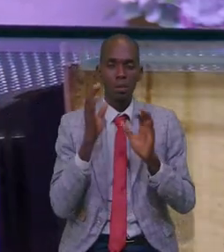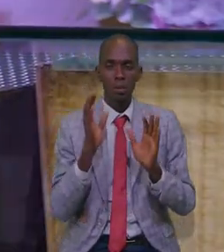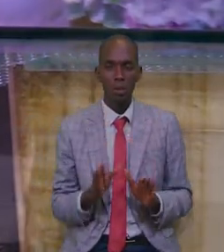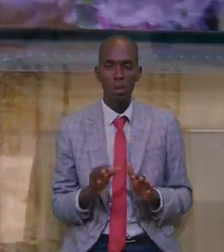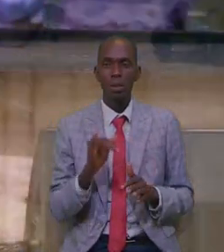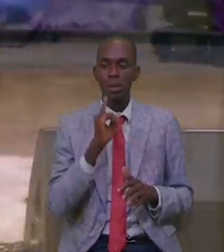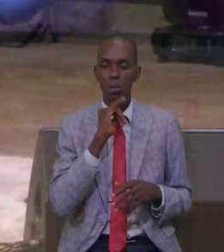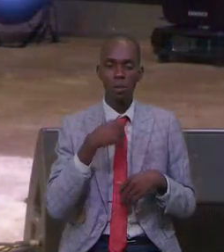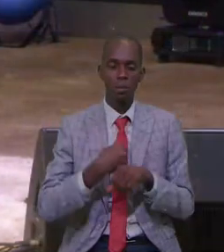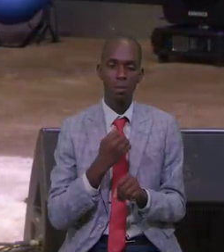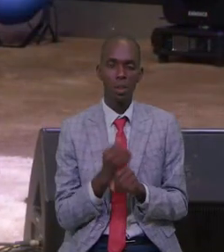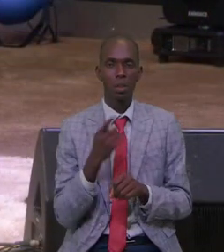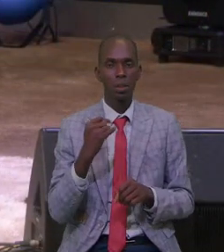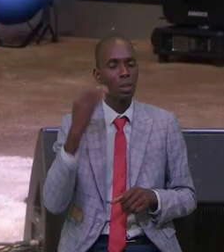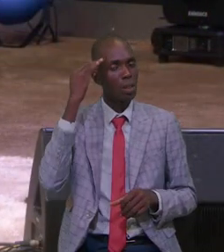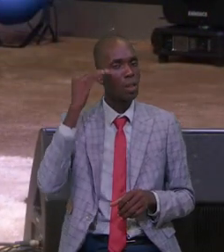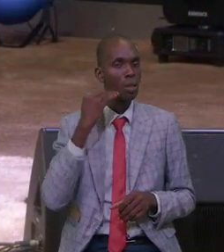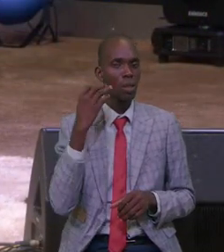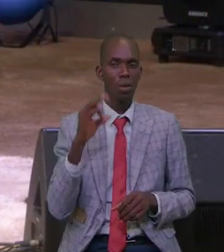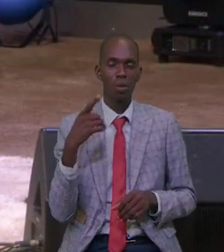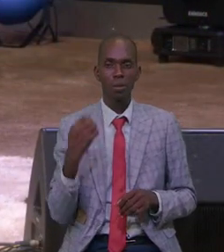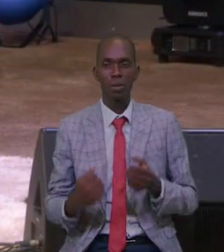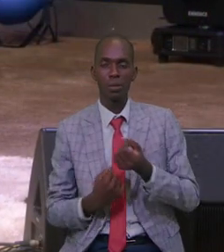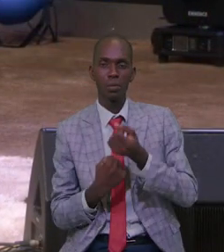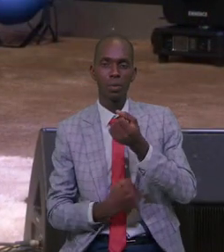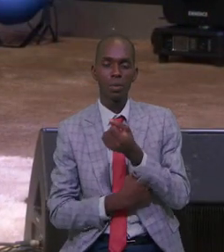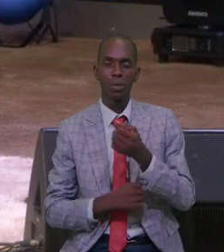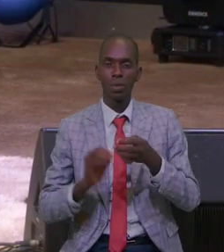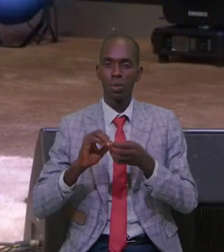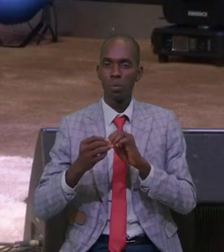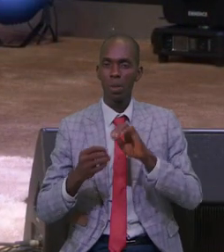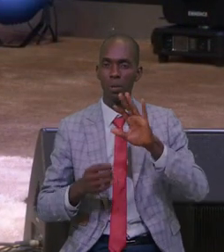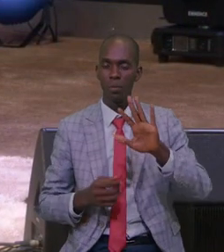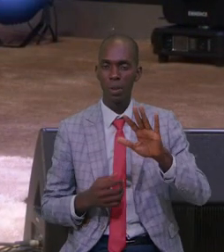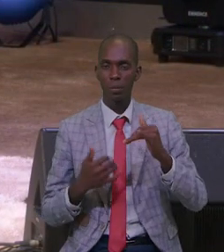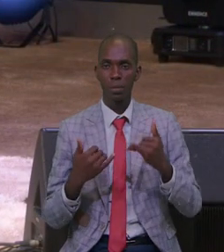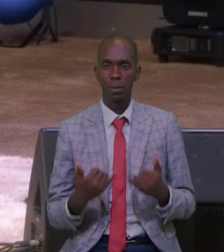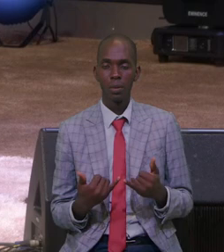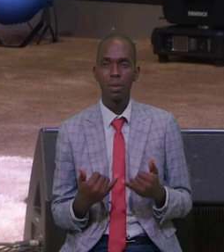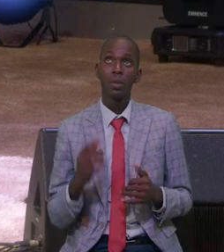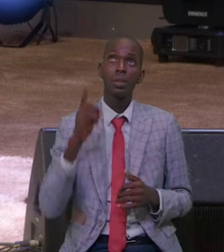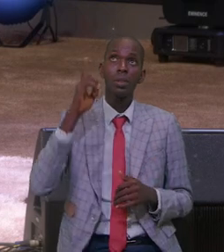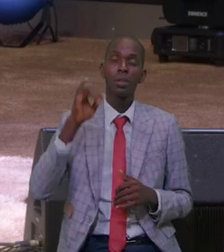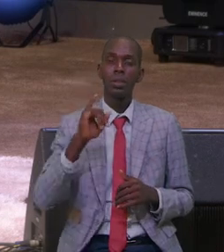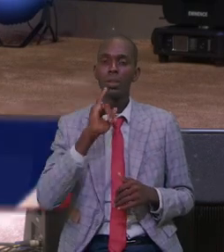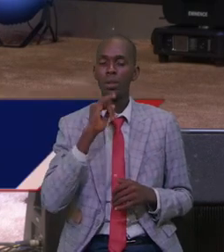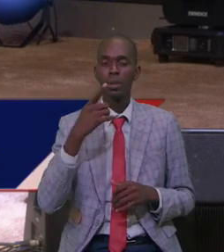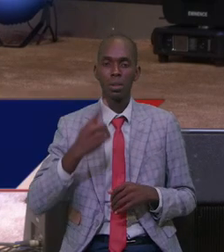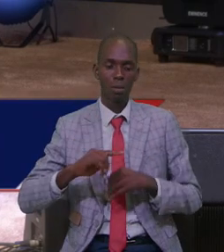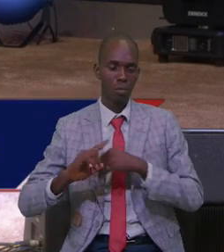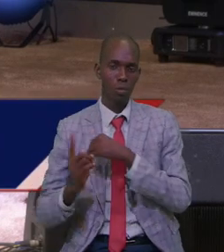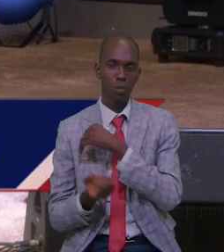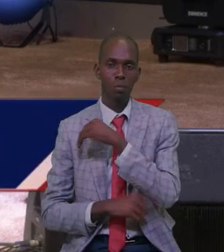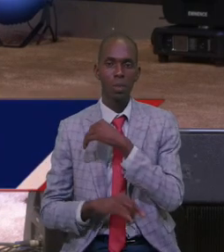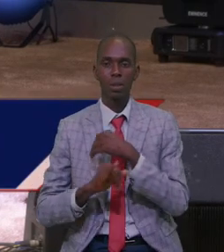made the hedge of the corner. We're looking at number five. Number five, he is the smiting stone.